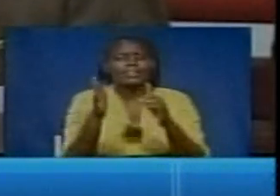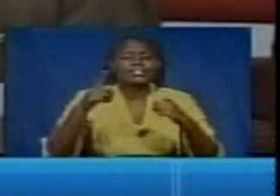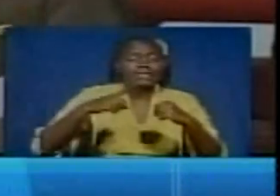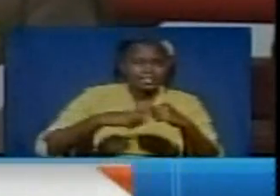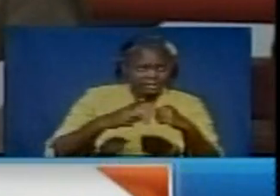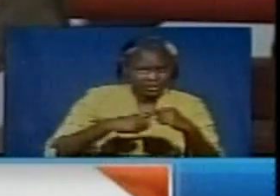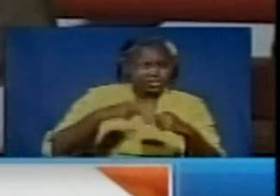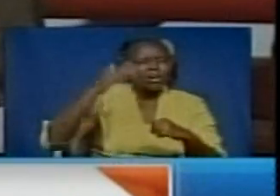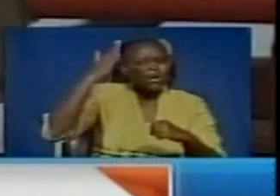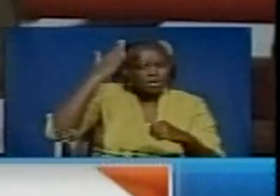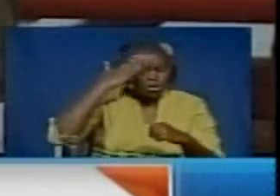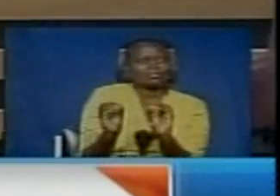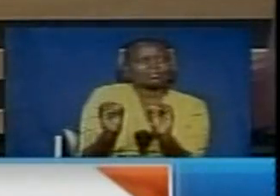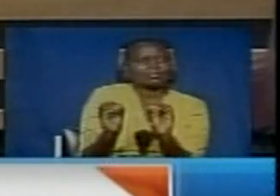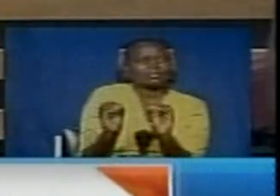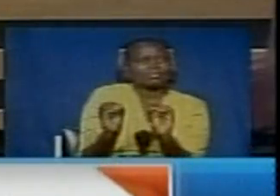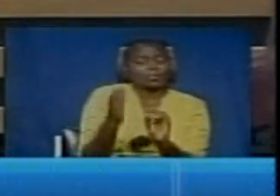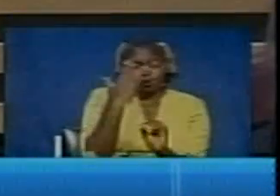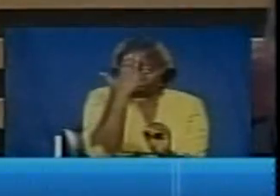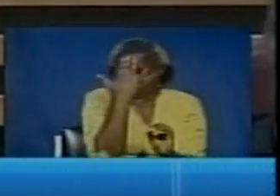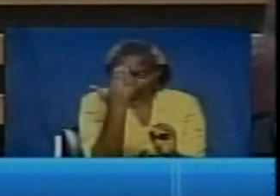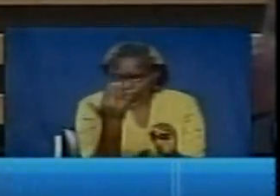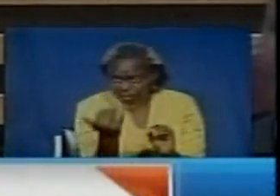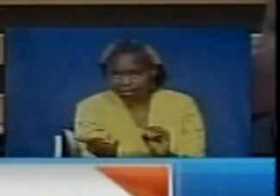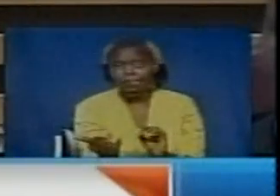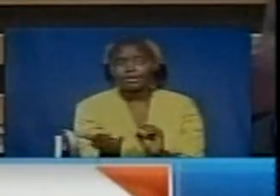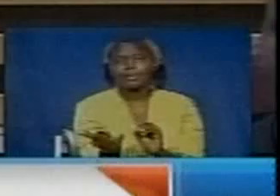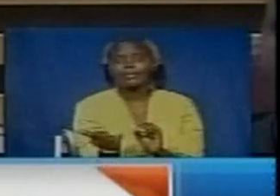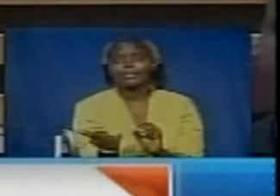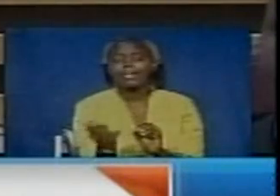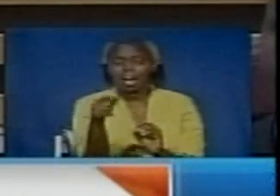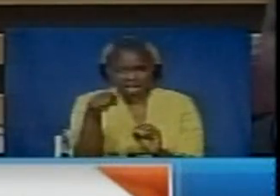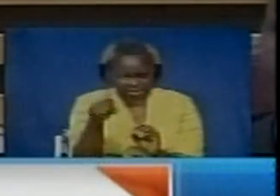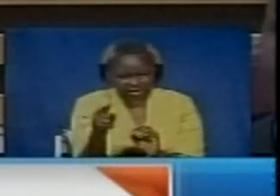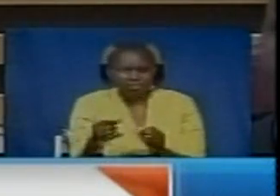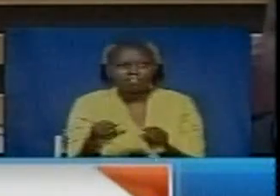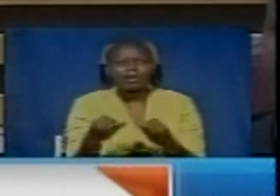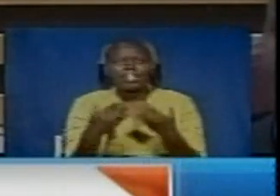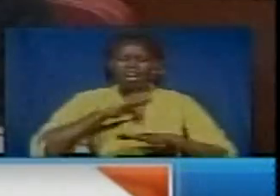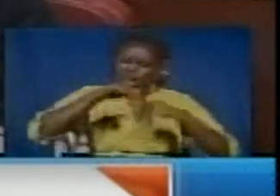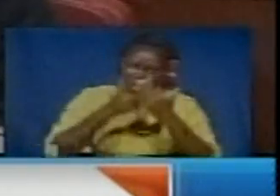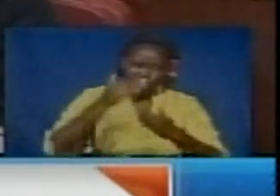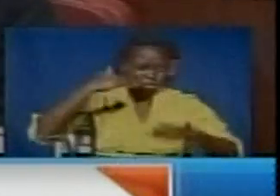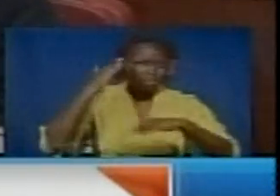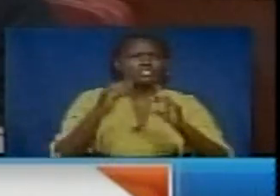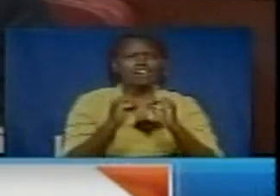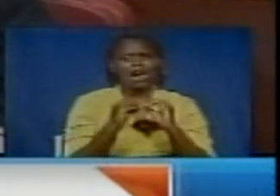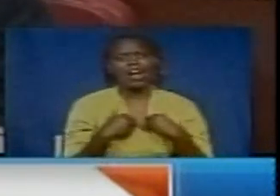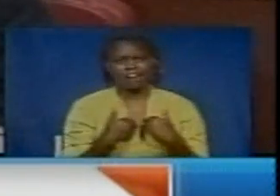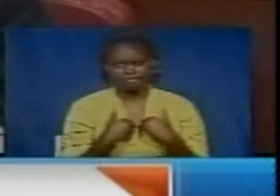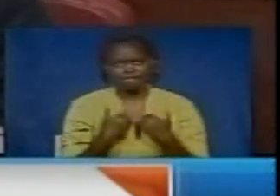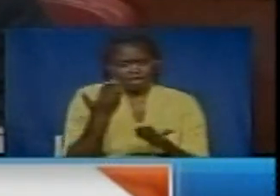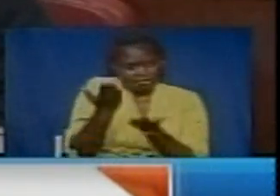knowledge of relevant subject. Because of the way she answered her questions. She was only